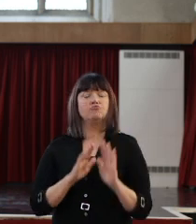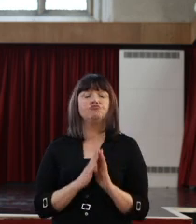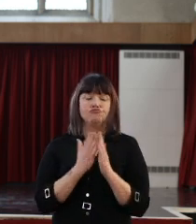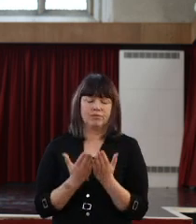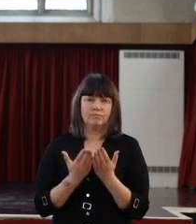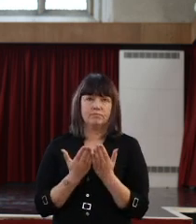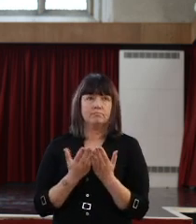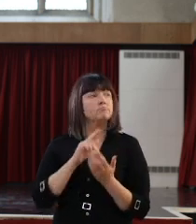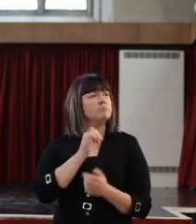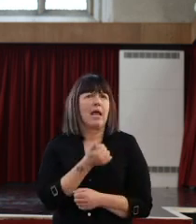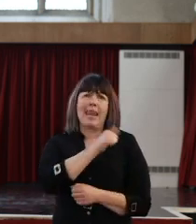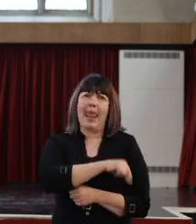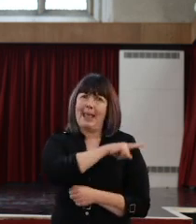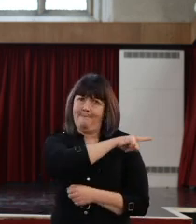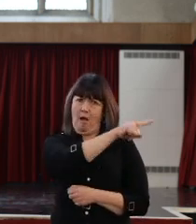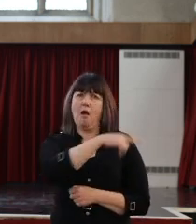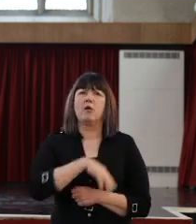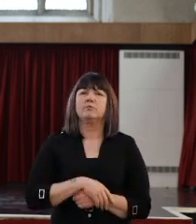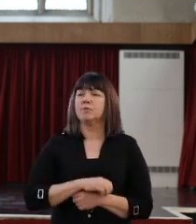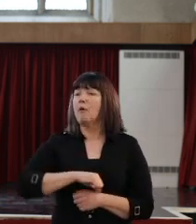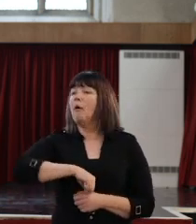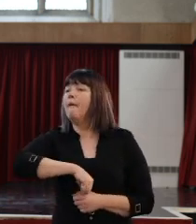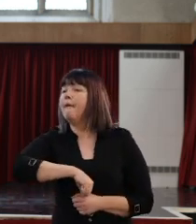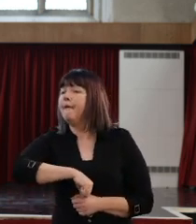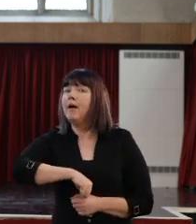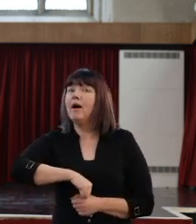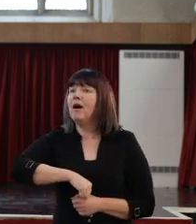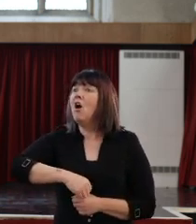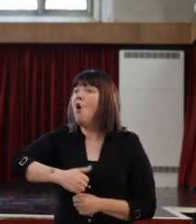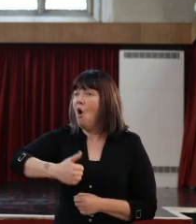goes, all right, Professor.